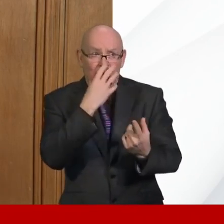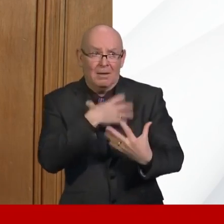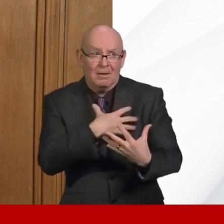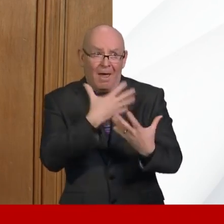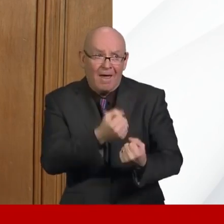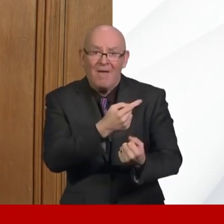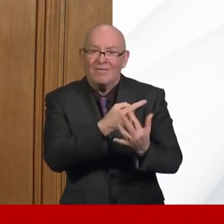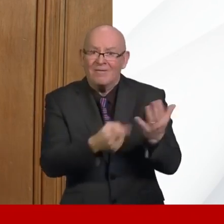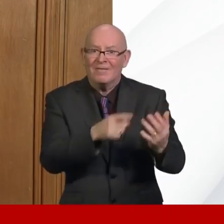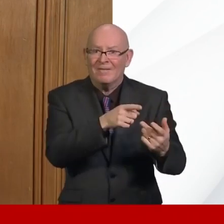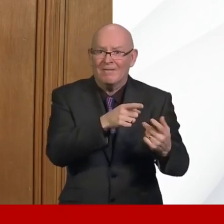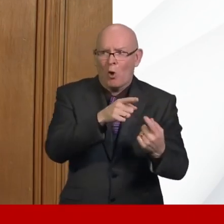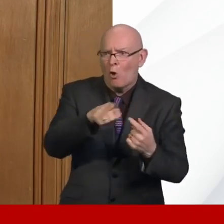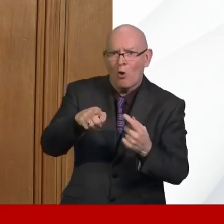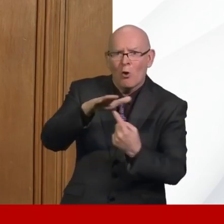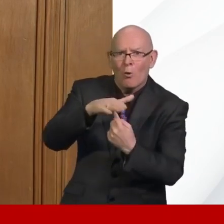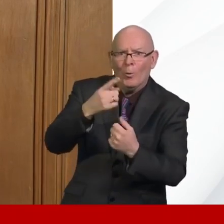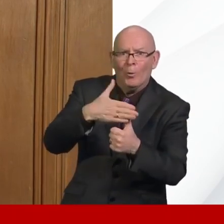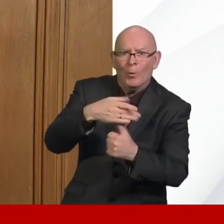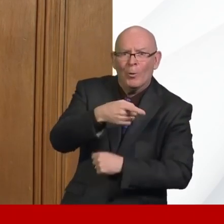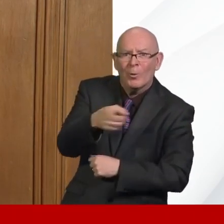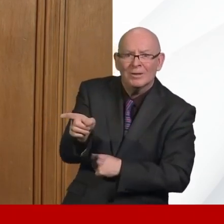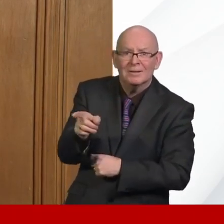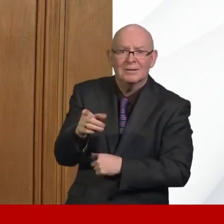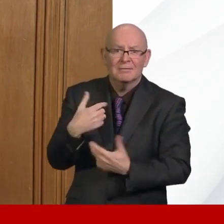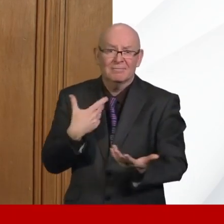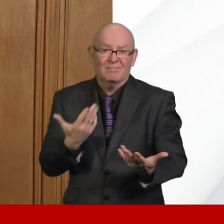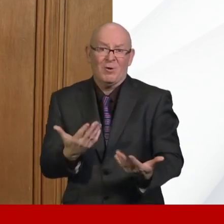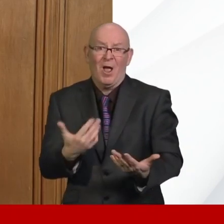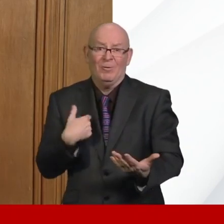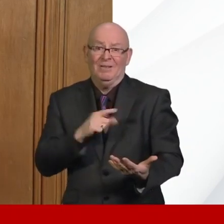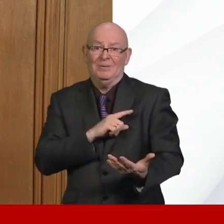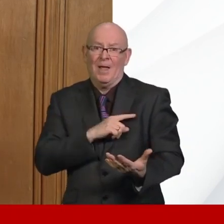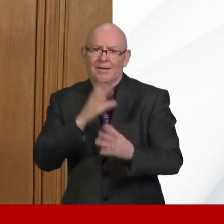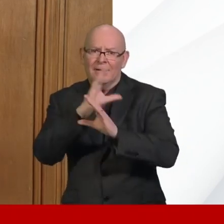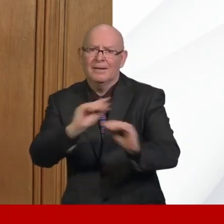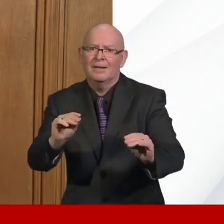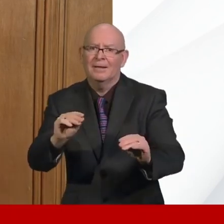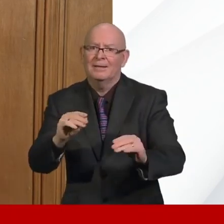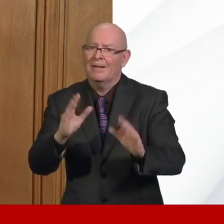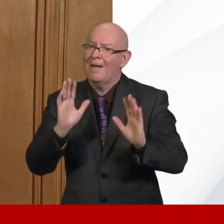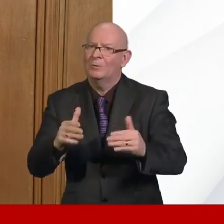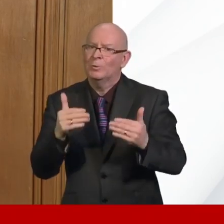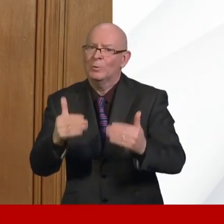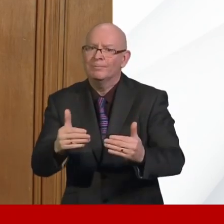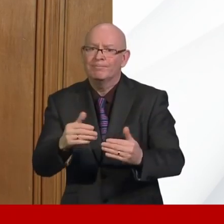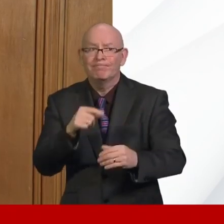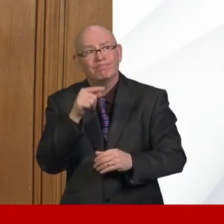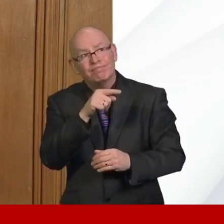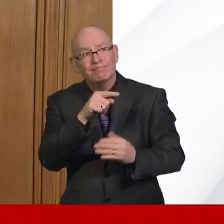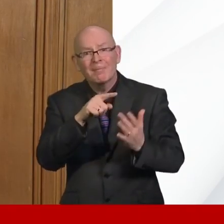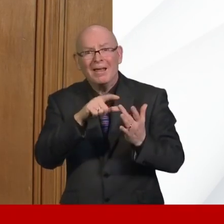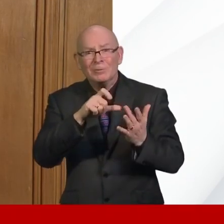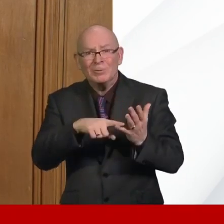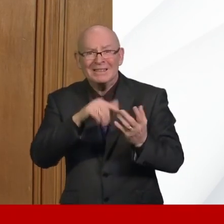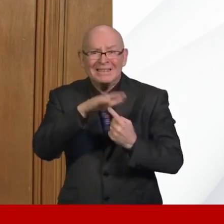this disease in many cases. So they are the least at risk. It's also not a dangerous place for teachers. The reason for